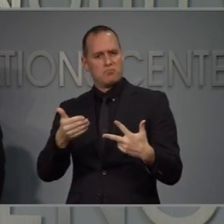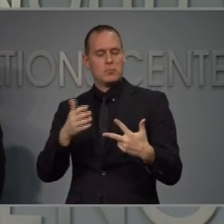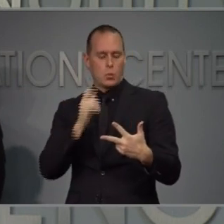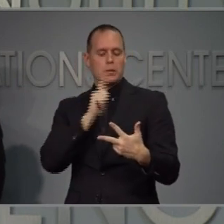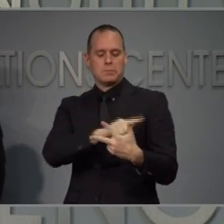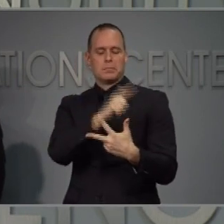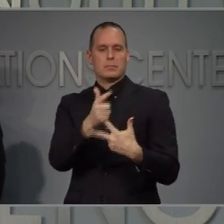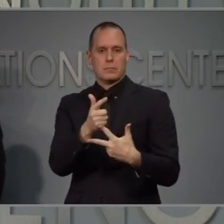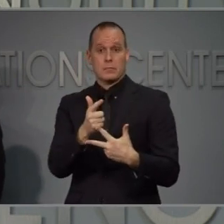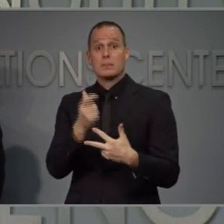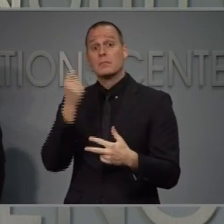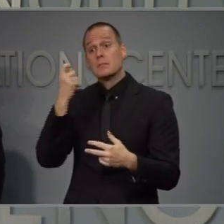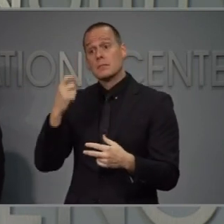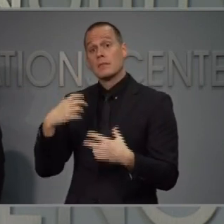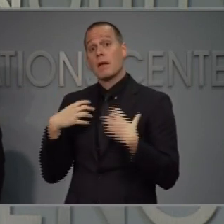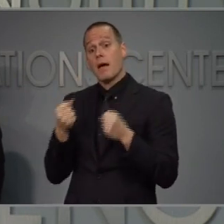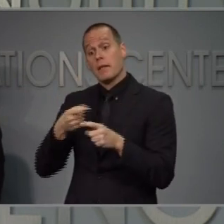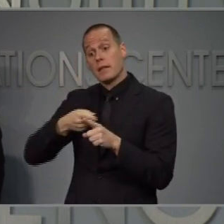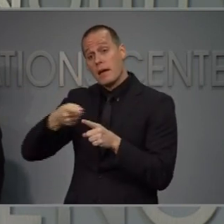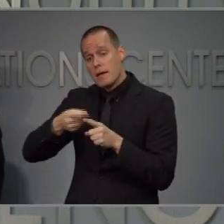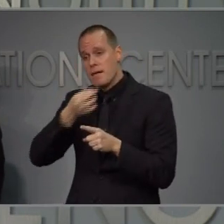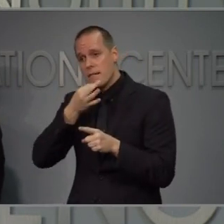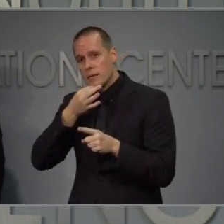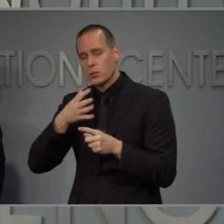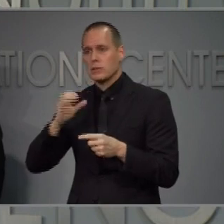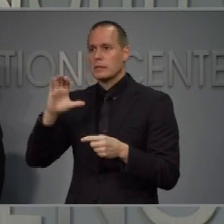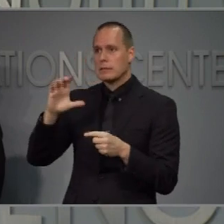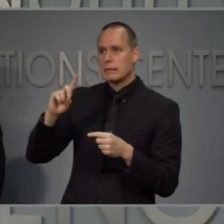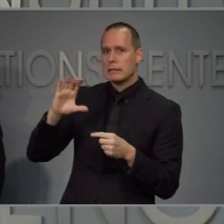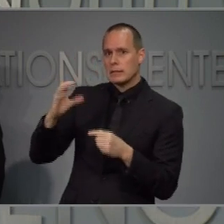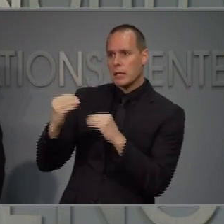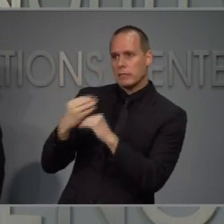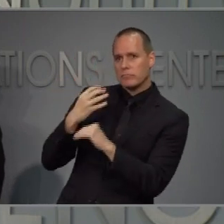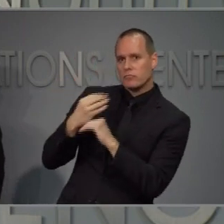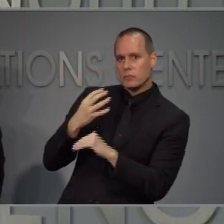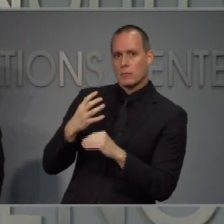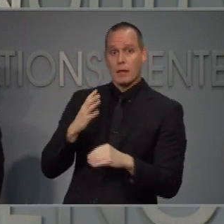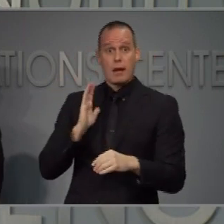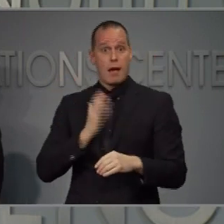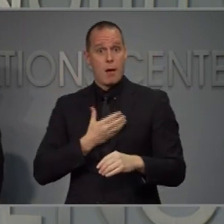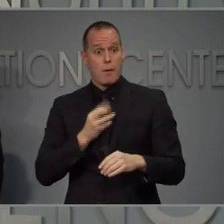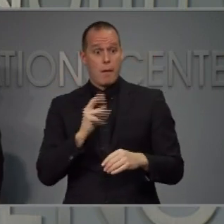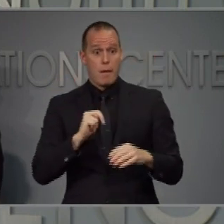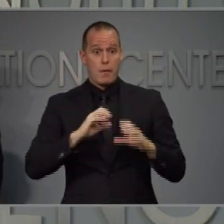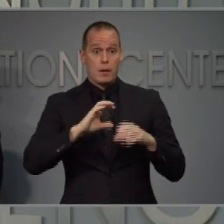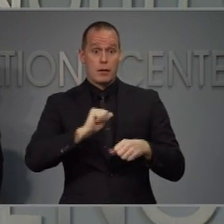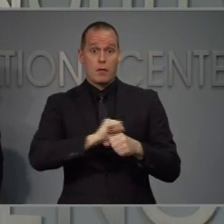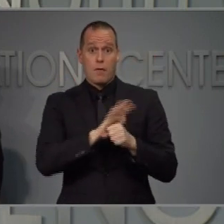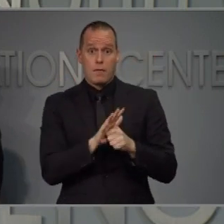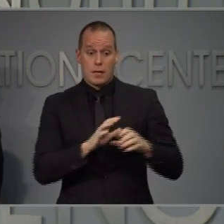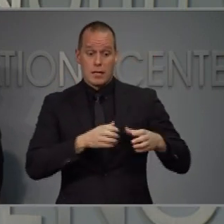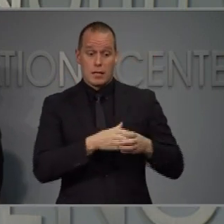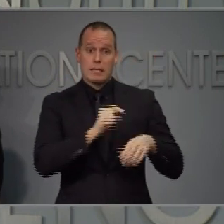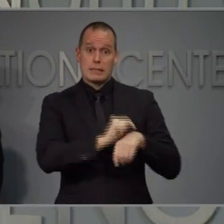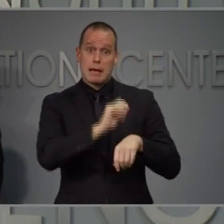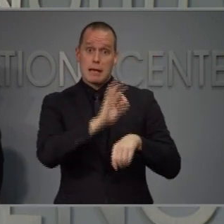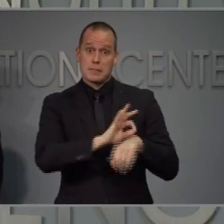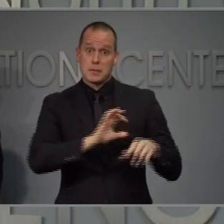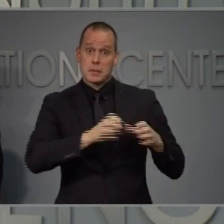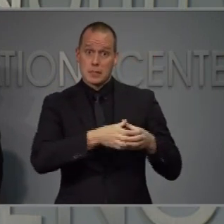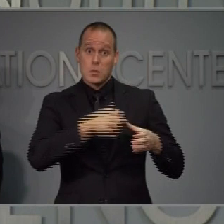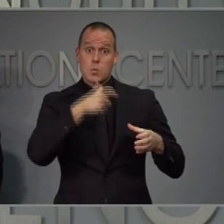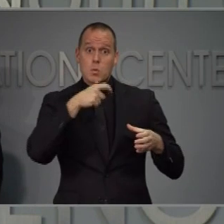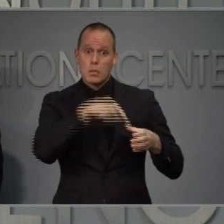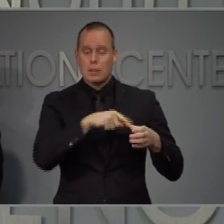in talking with the CDC. And we want to talk with our own coronavirus task force that includes people in the